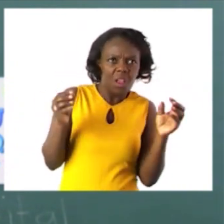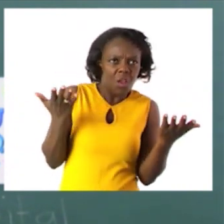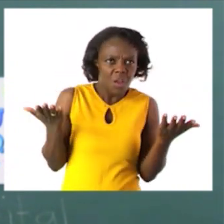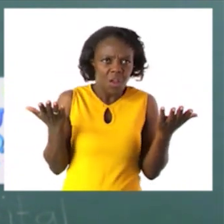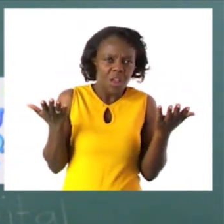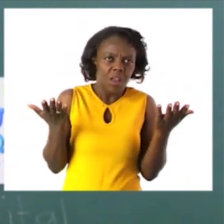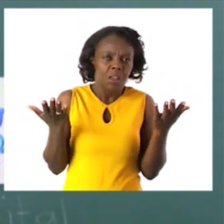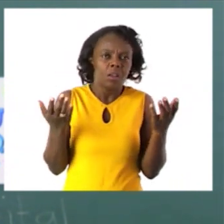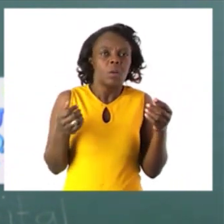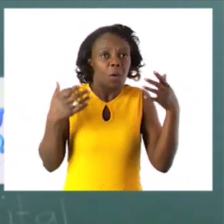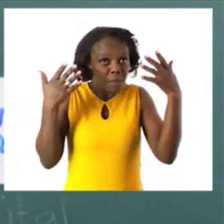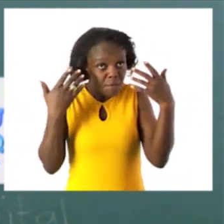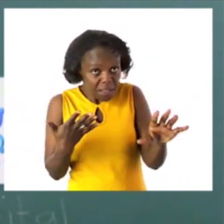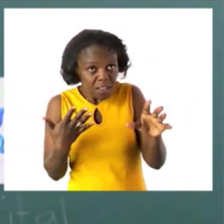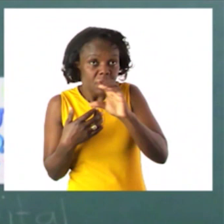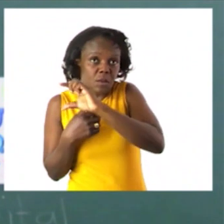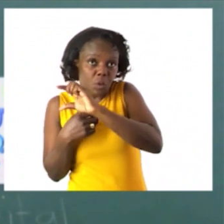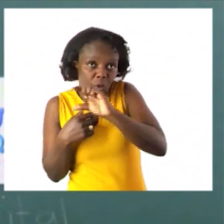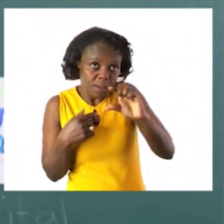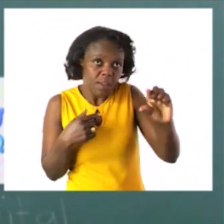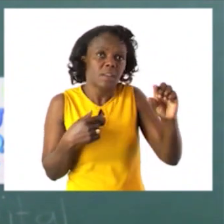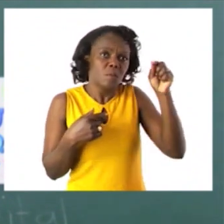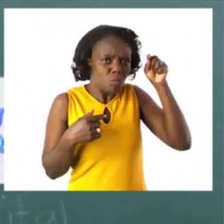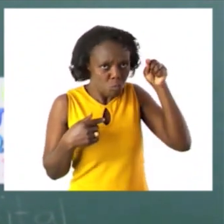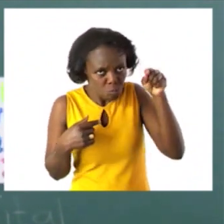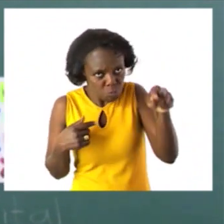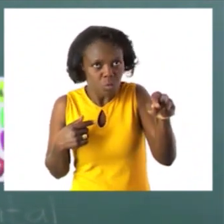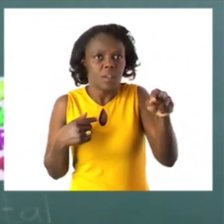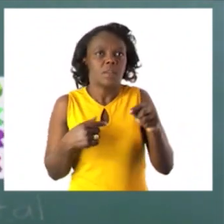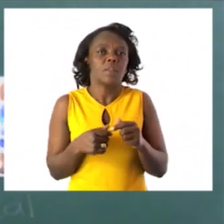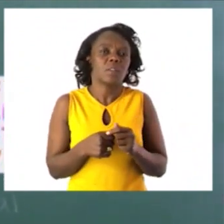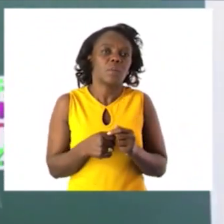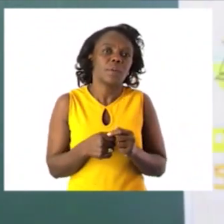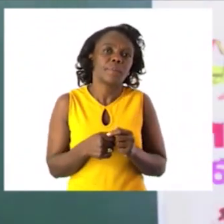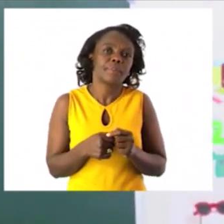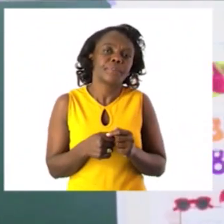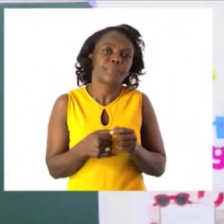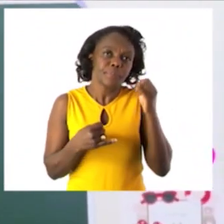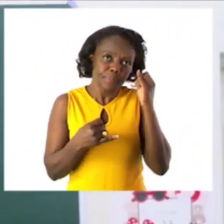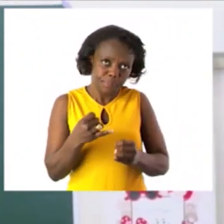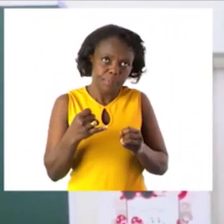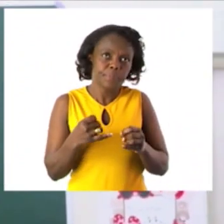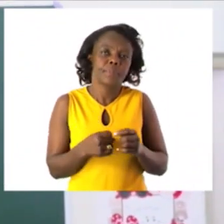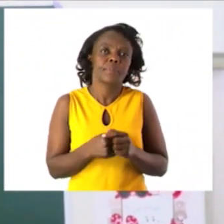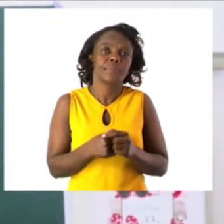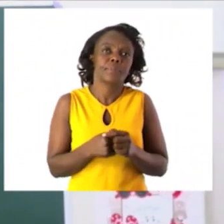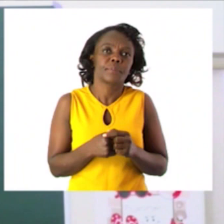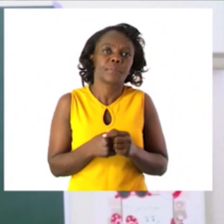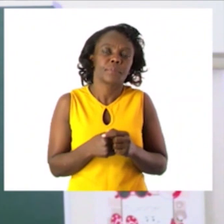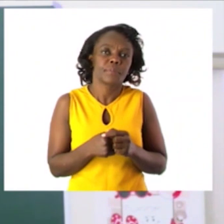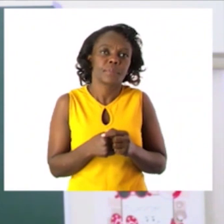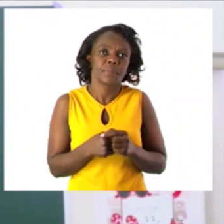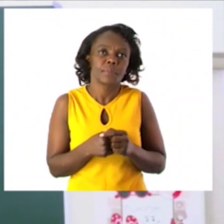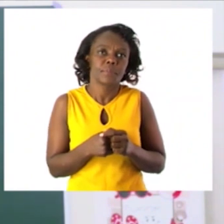your sentence, you use what? A full stop when you have ended. Are we together? Thank you. So we have learned